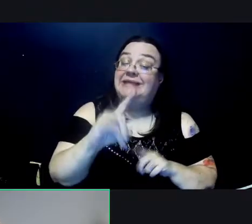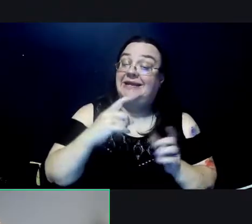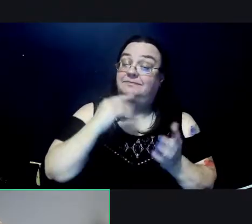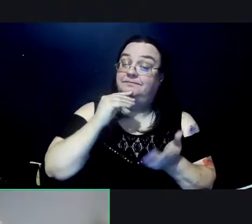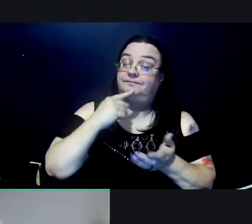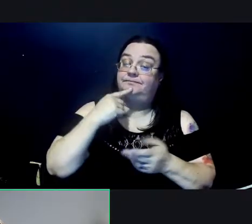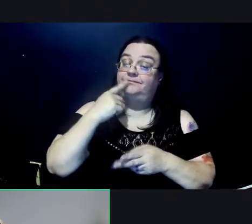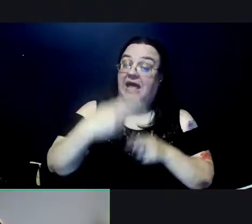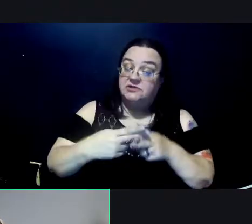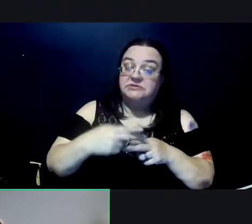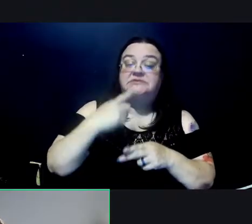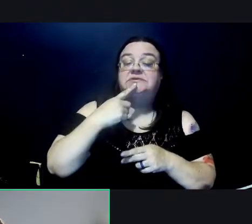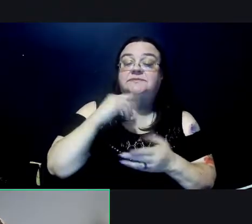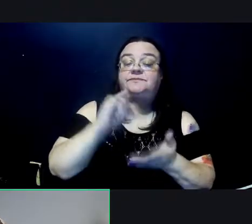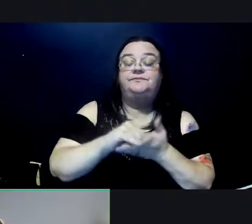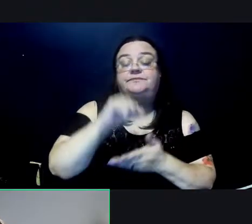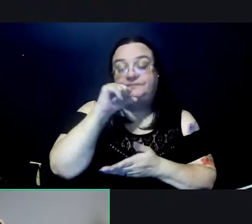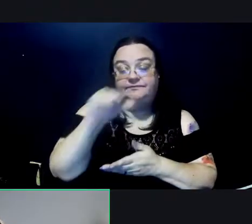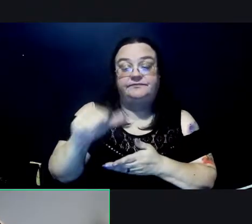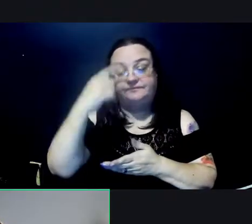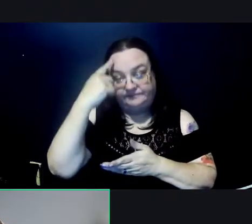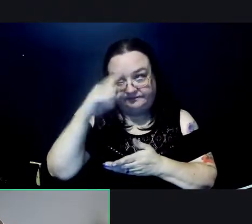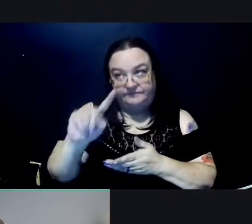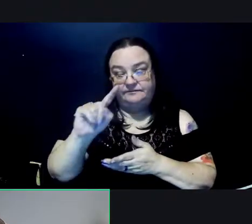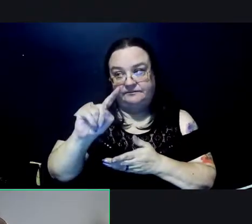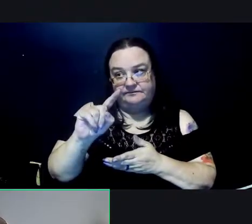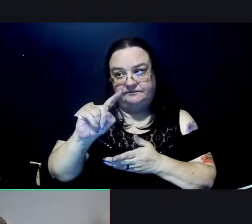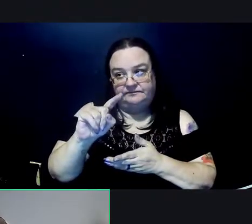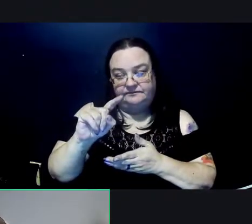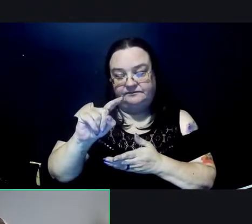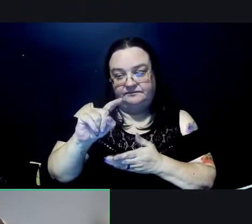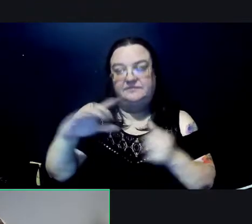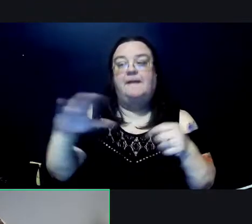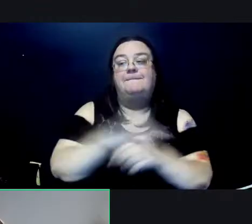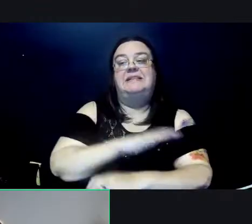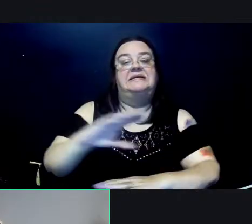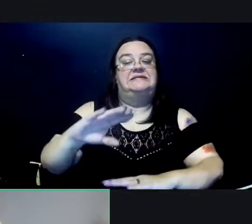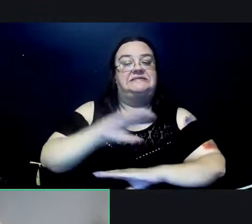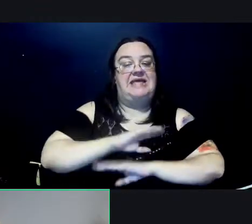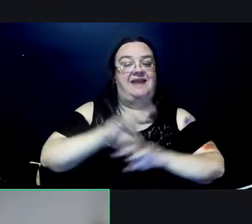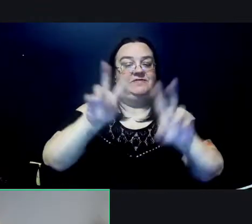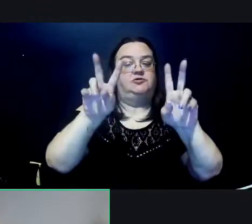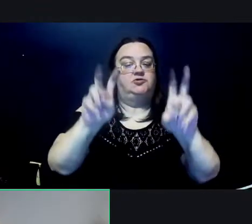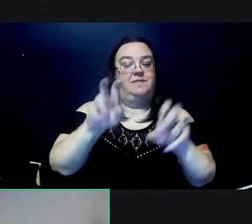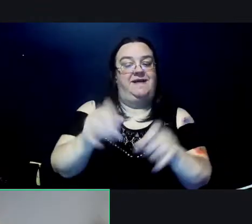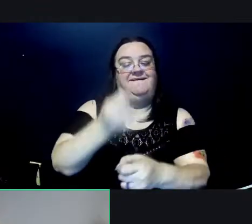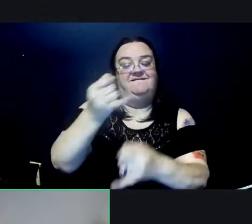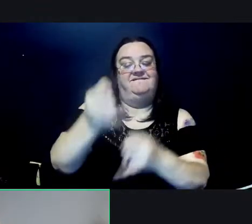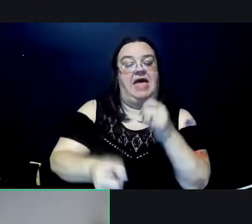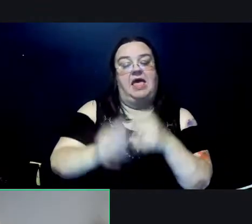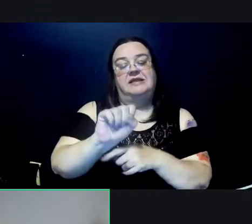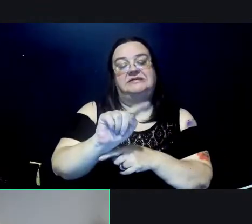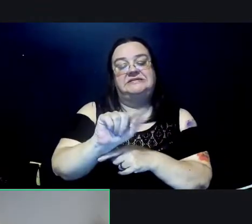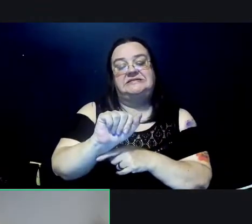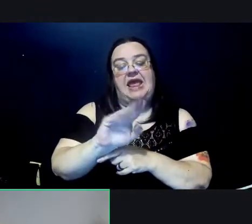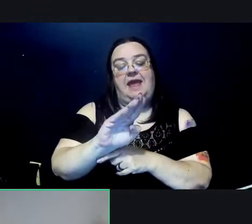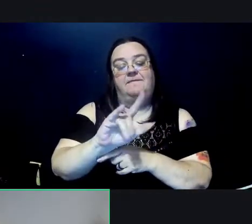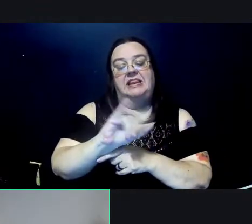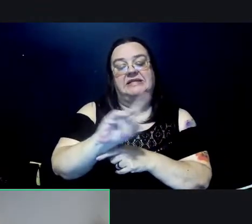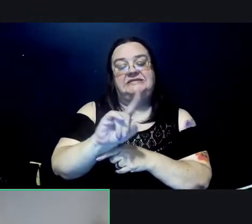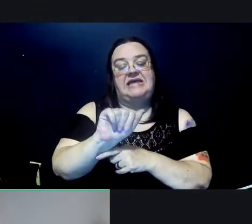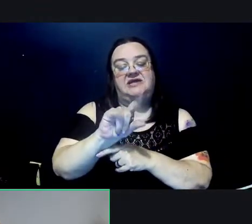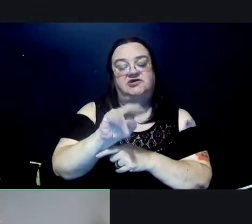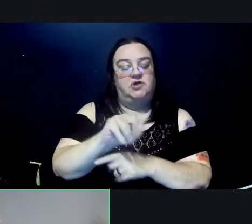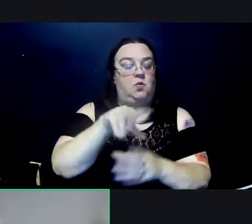to the level to satisfy what is termed final stabilization within the county. But